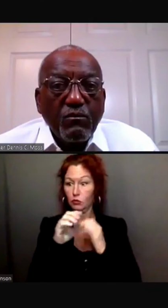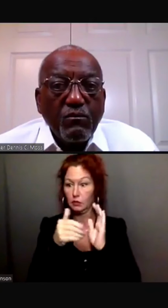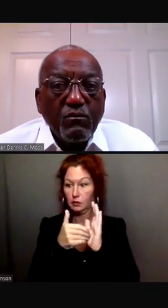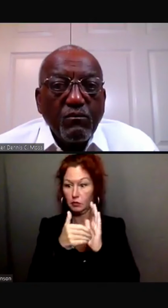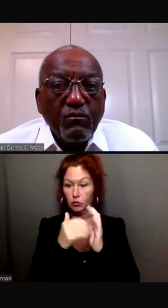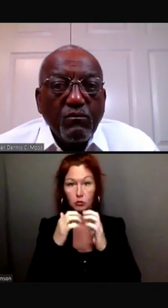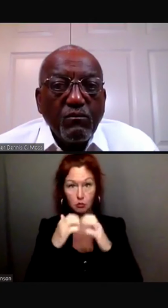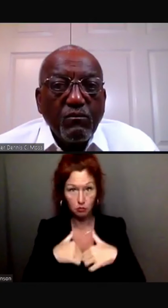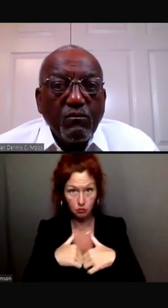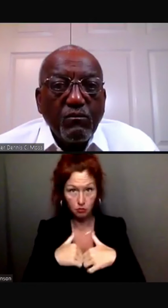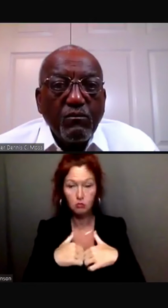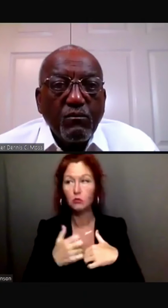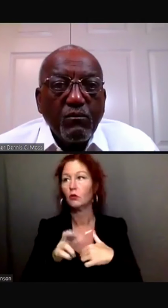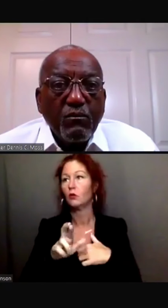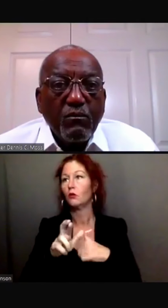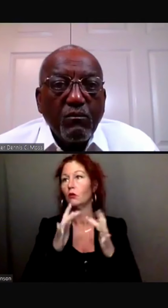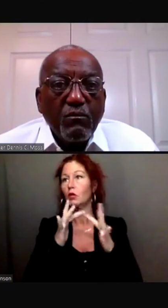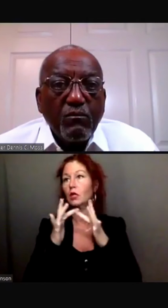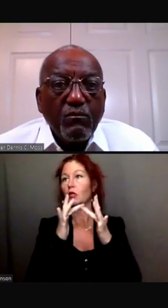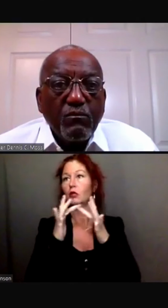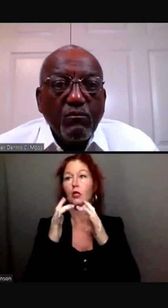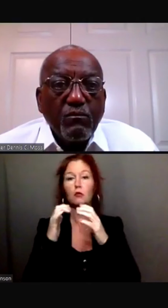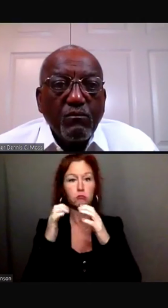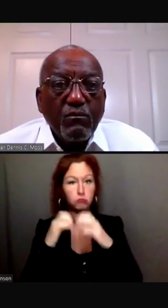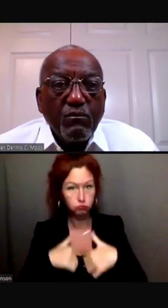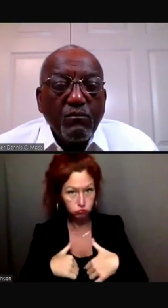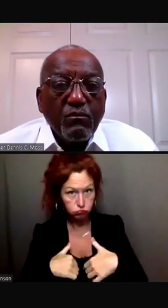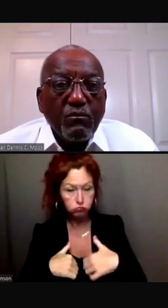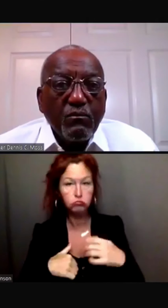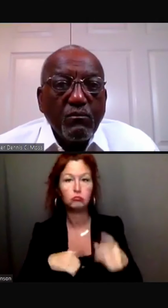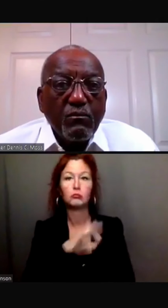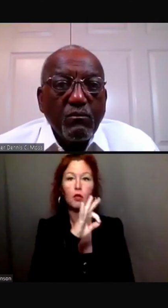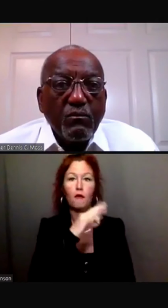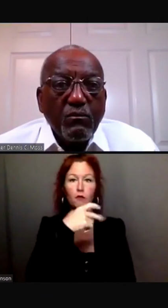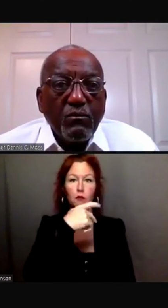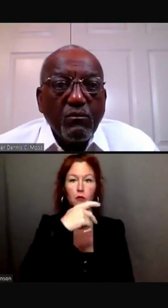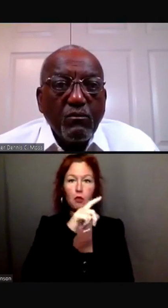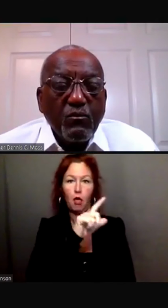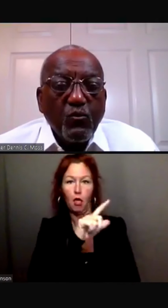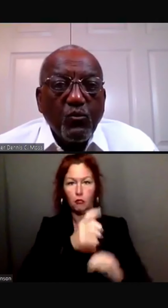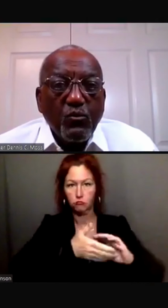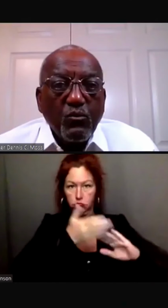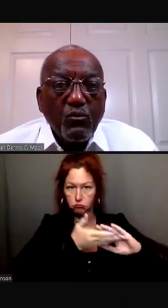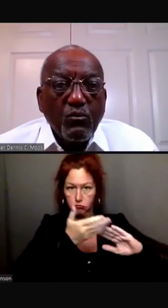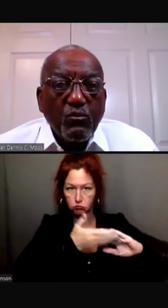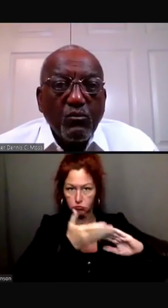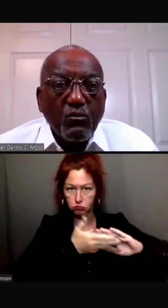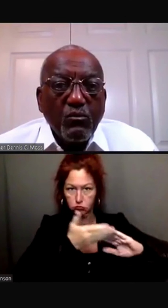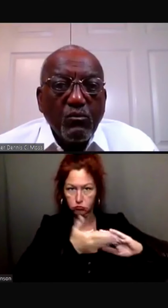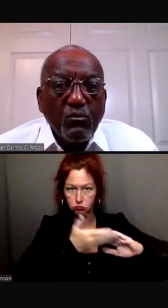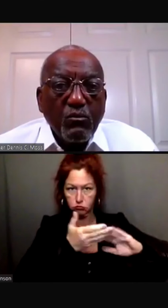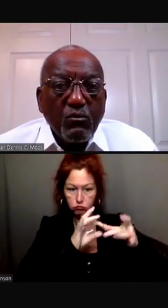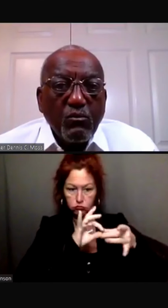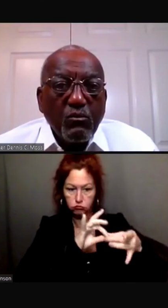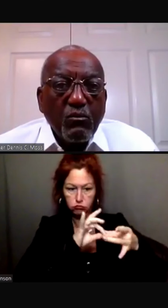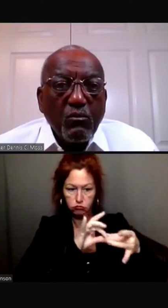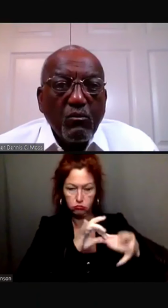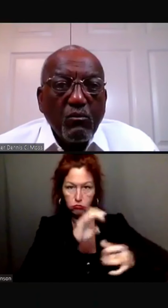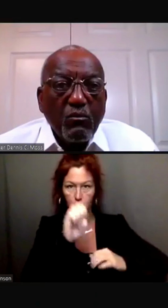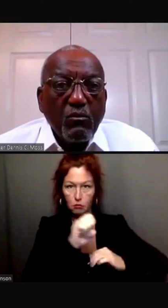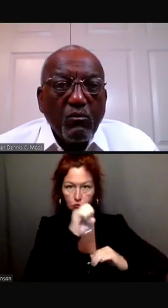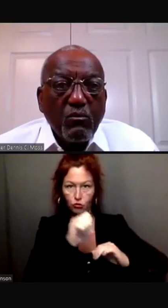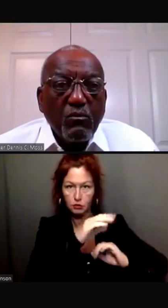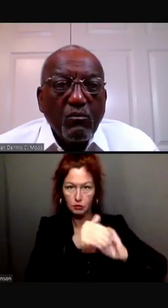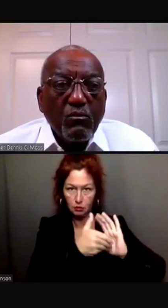be connected with us. All of the county facilities are on the ring and are connected to us by hardwire